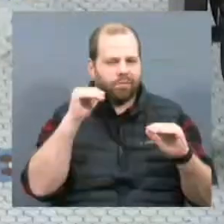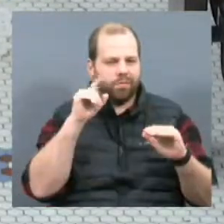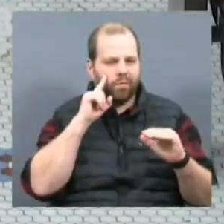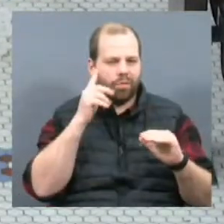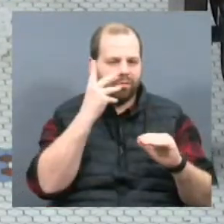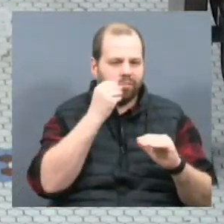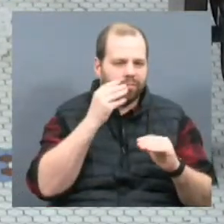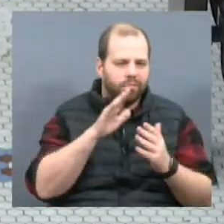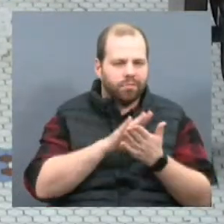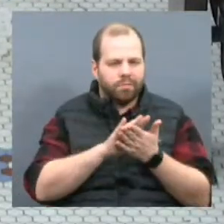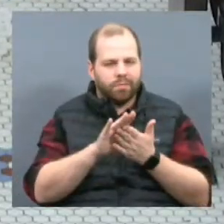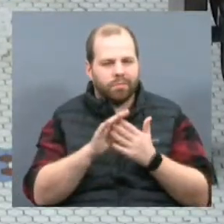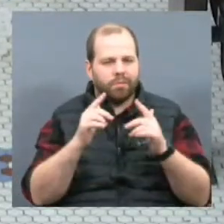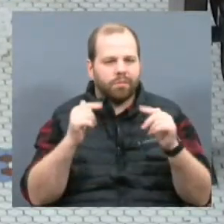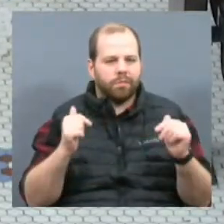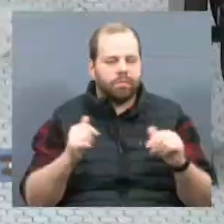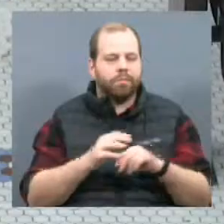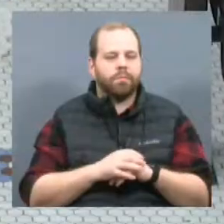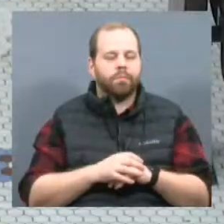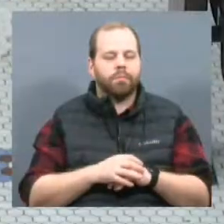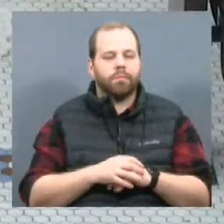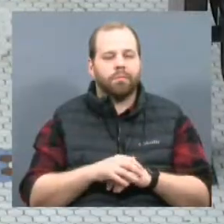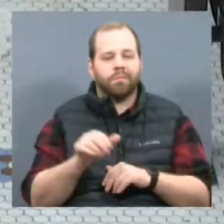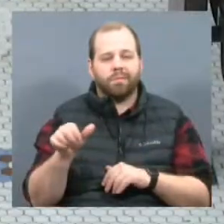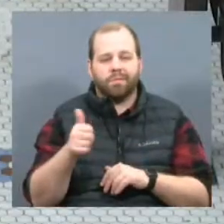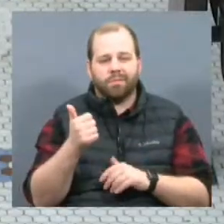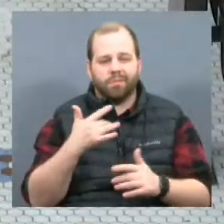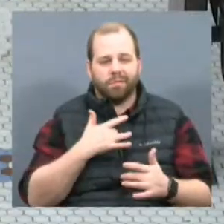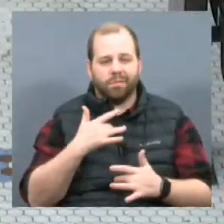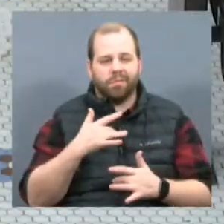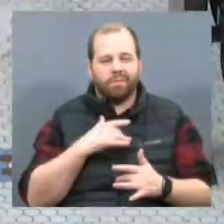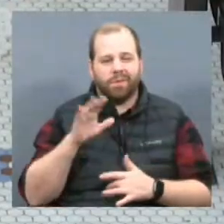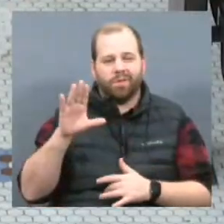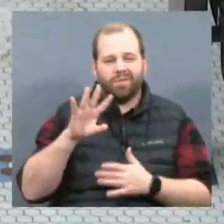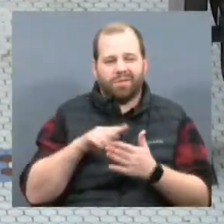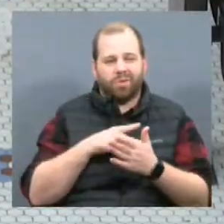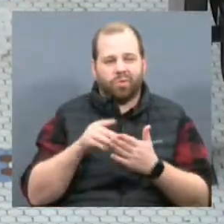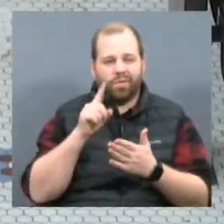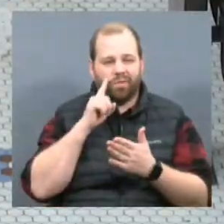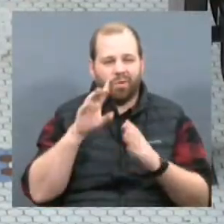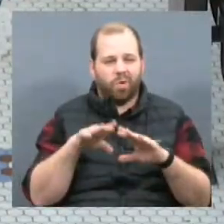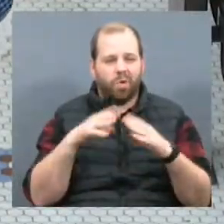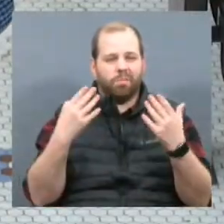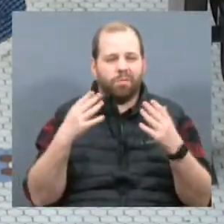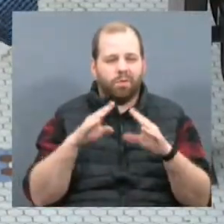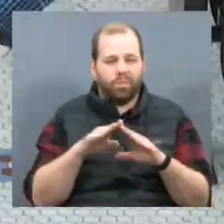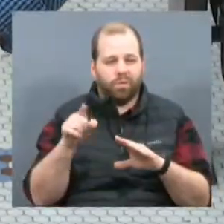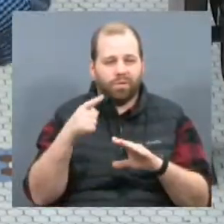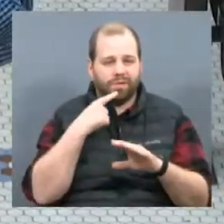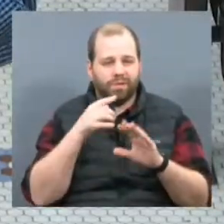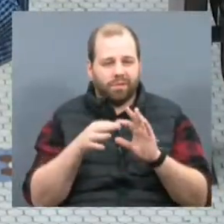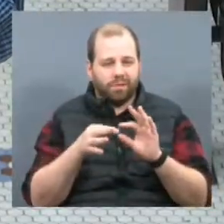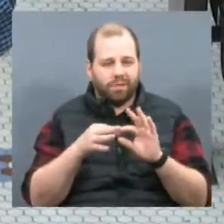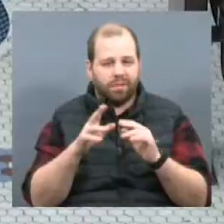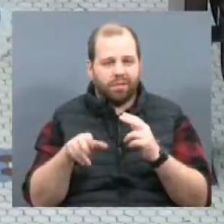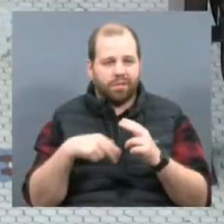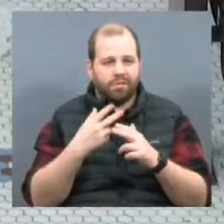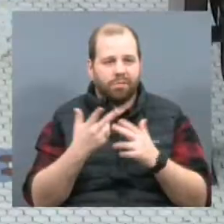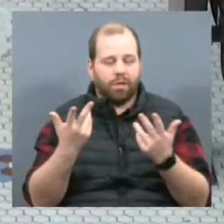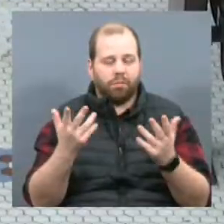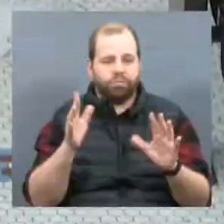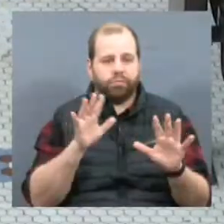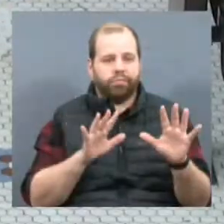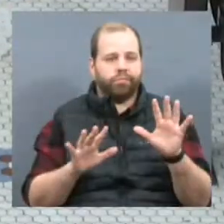pretty. Another concern is the hours of operation, and what I just heard, what y'all announced about the hours of operation is just